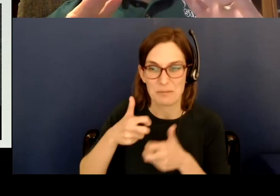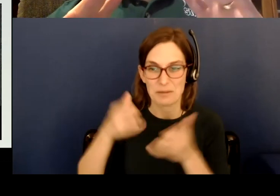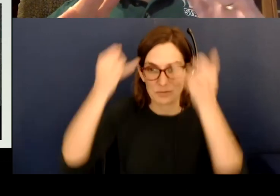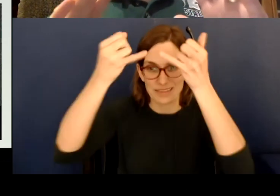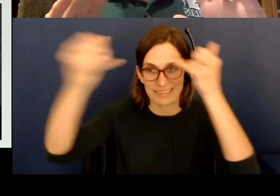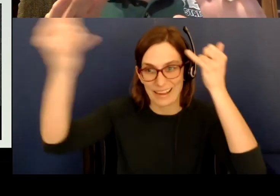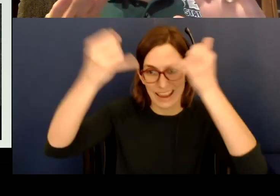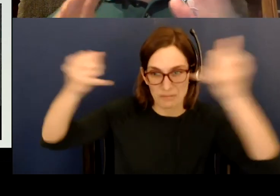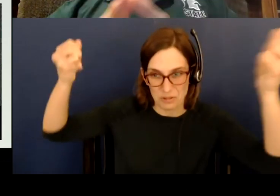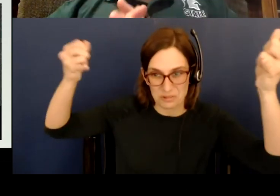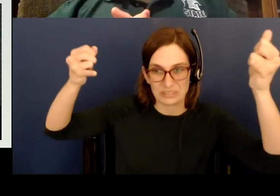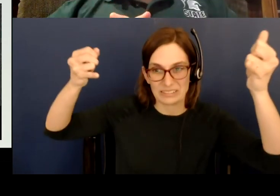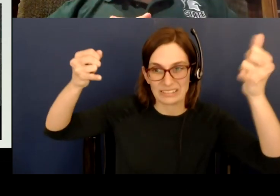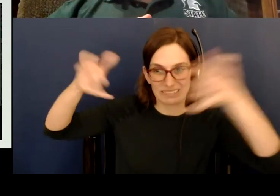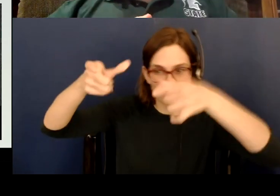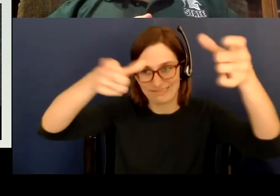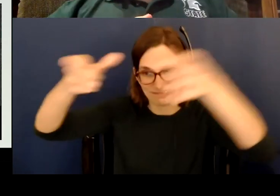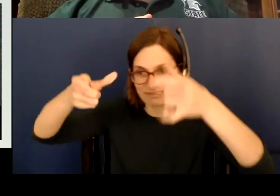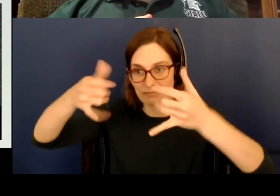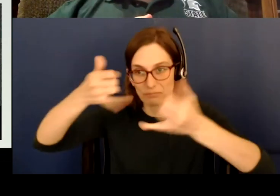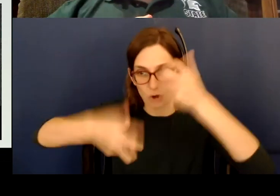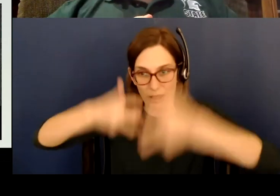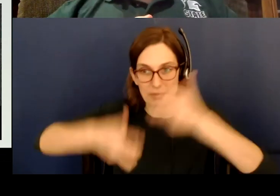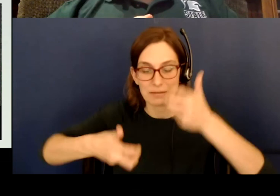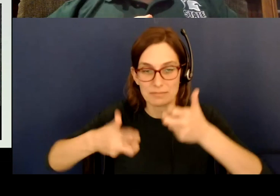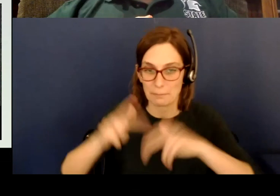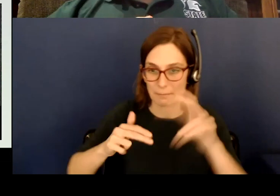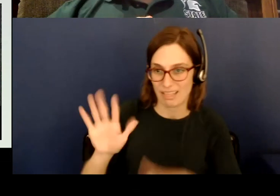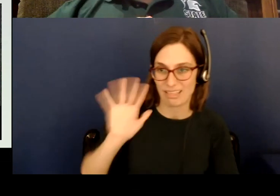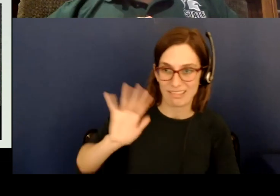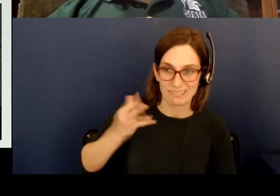many. Was built in the 60s, and it is